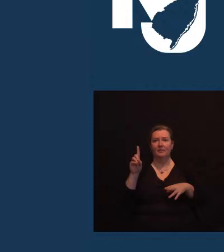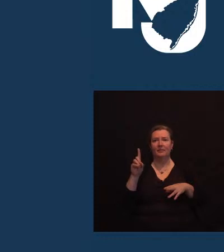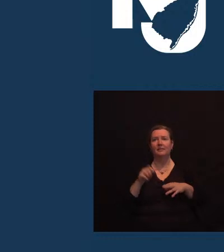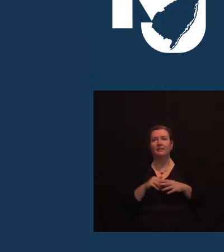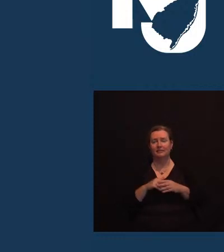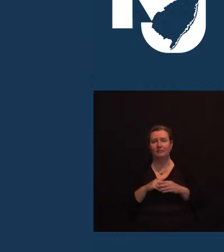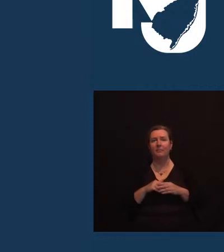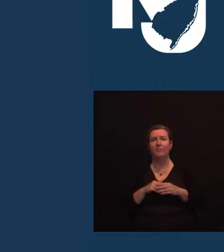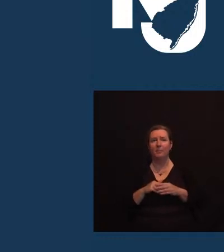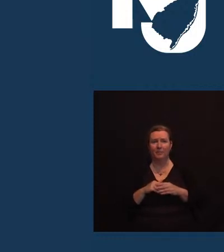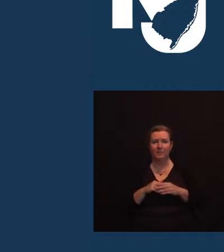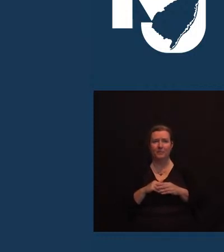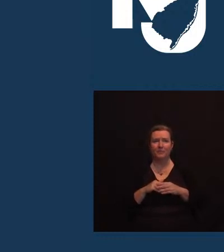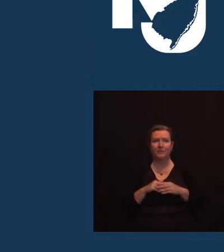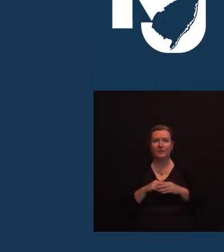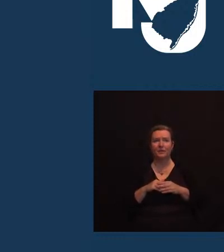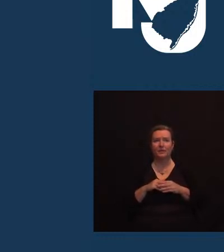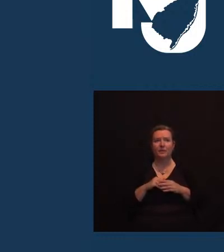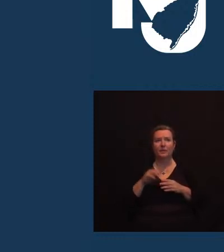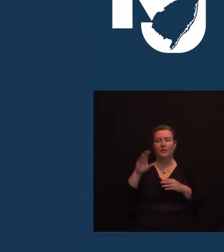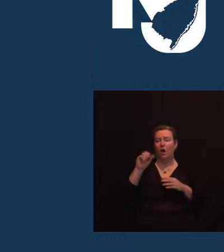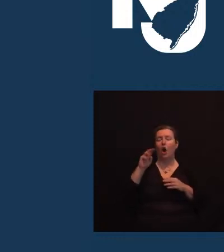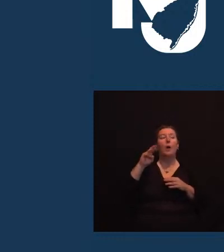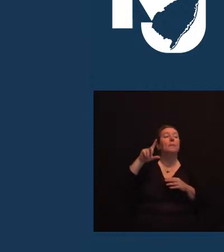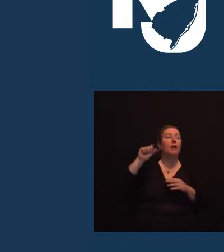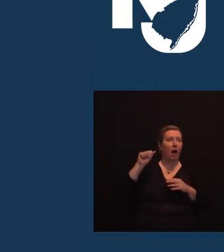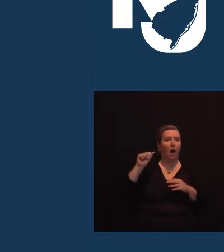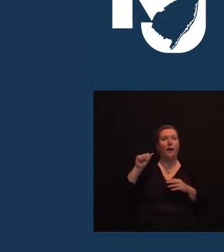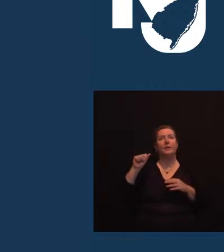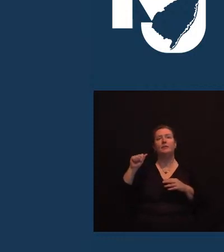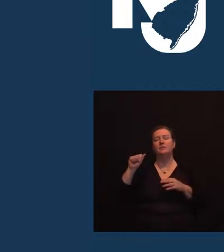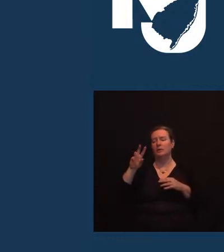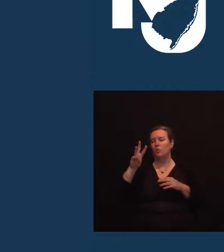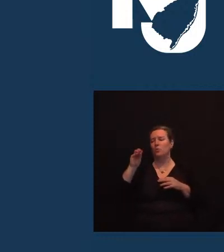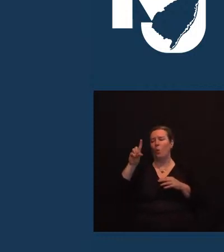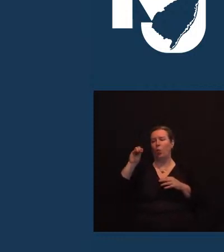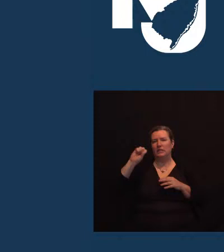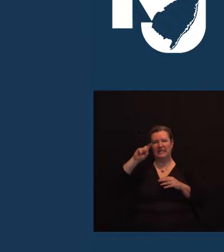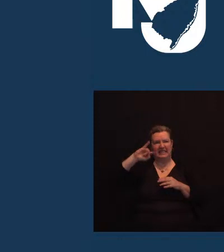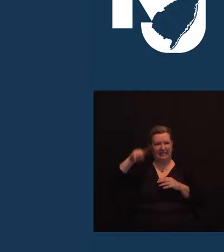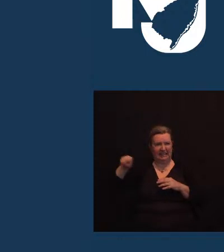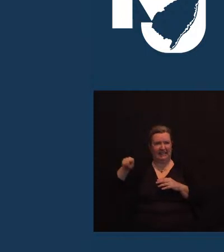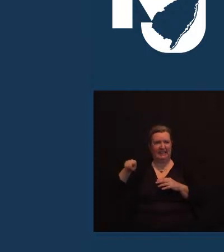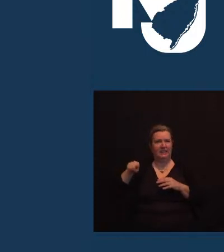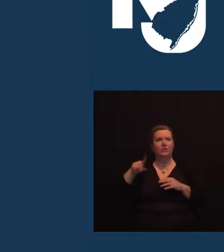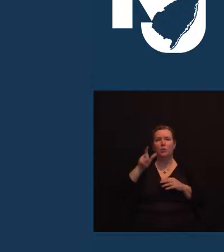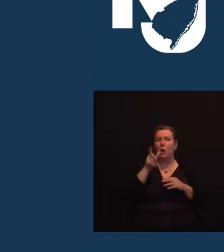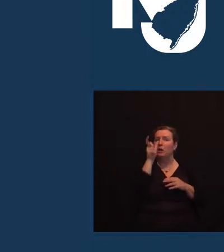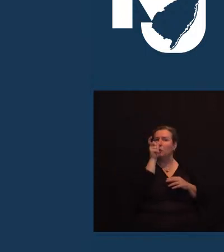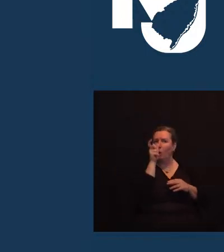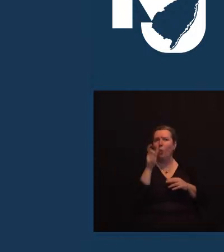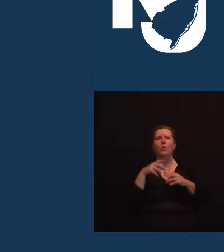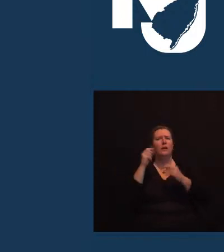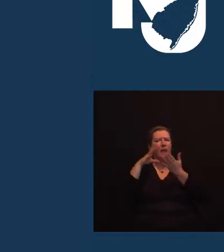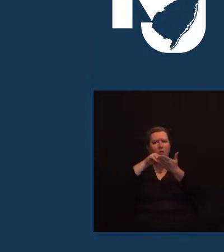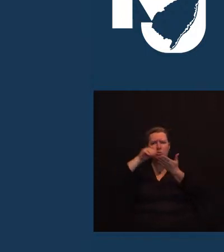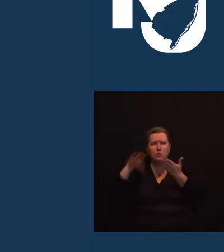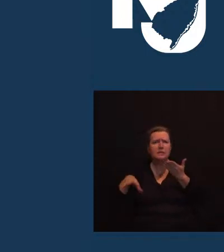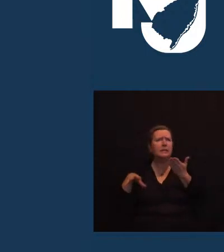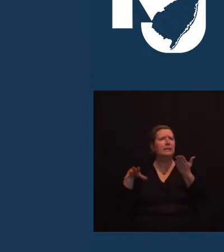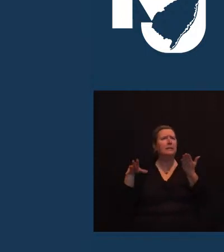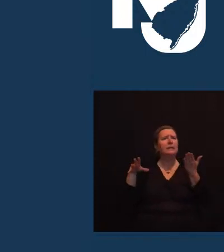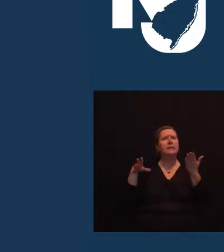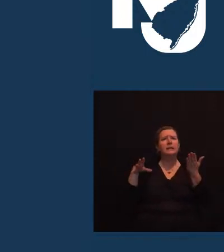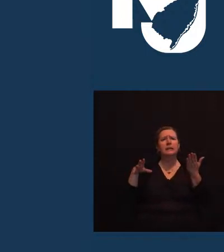producer Carmela Woolos, and that's Carmela on the left. The Rhino has educated countless students and entertained thousands of patrons.